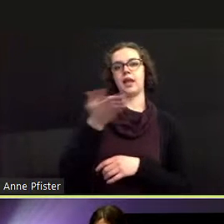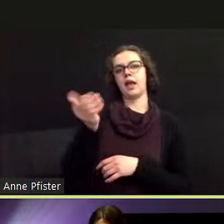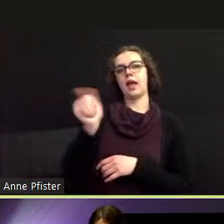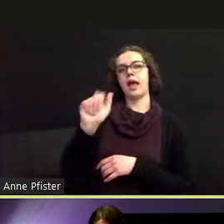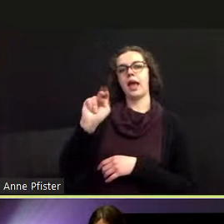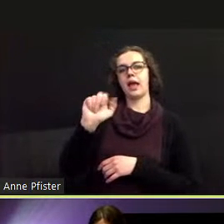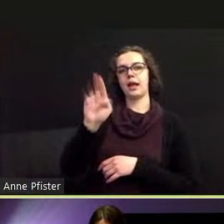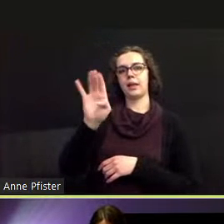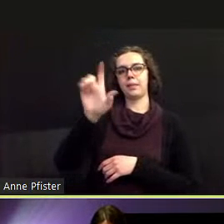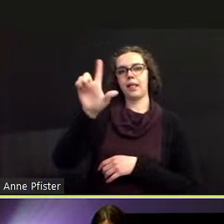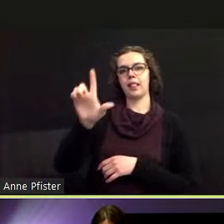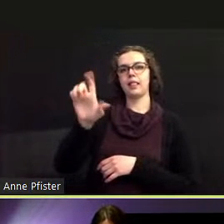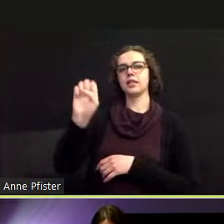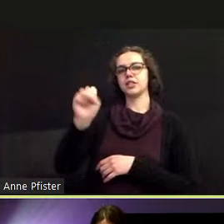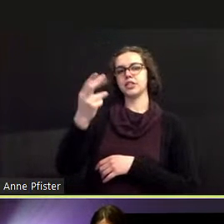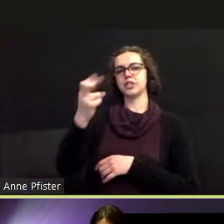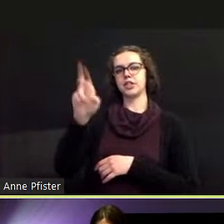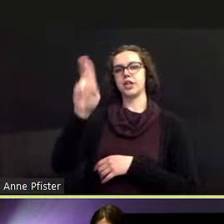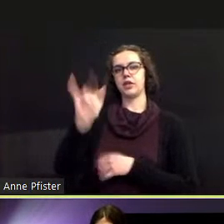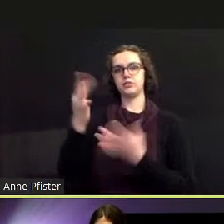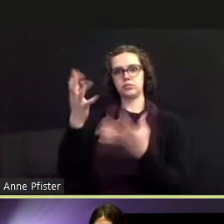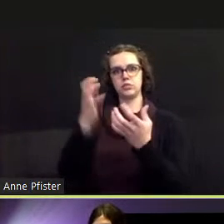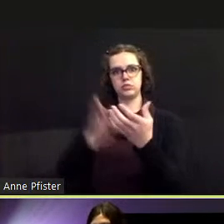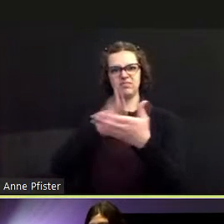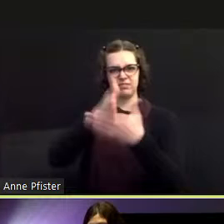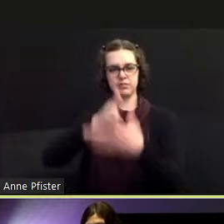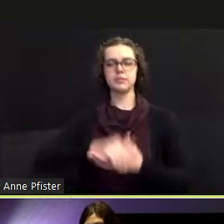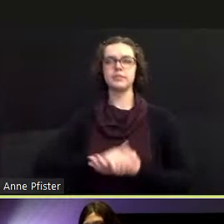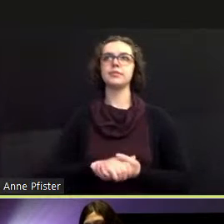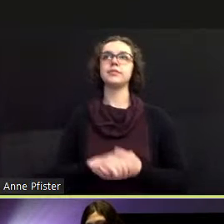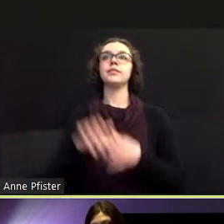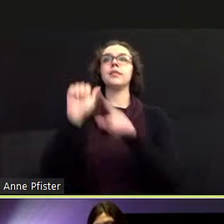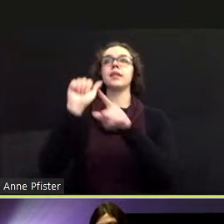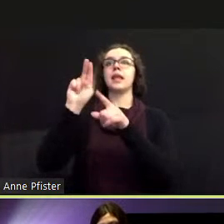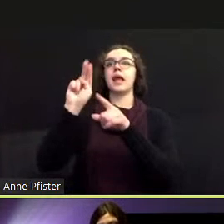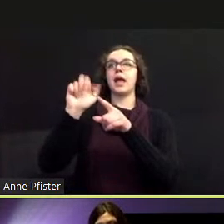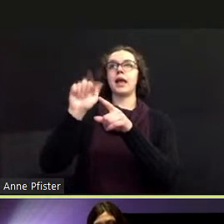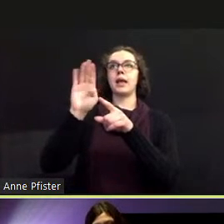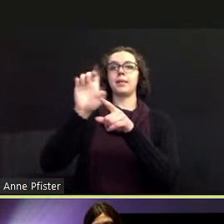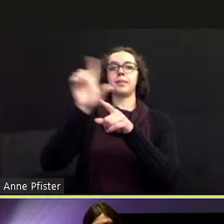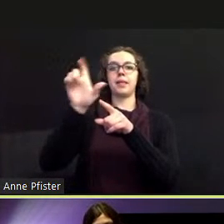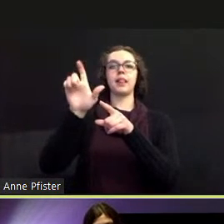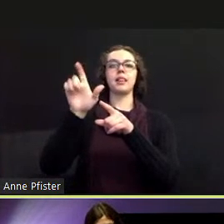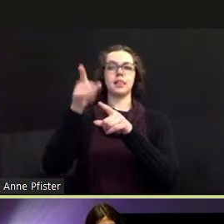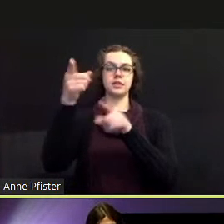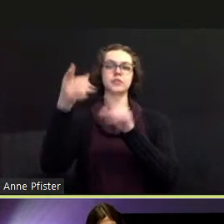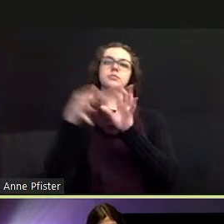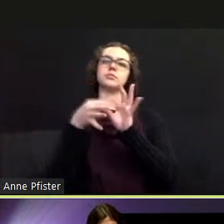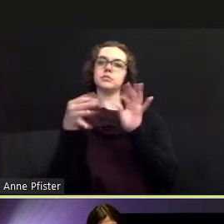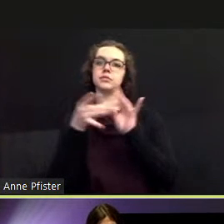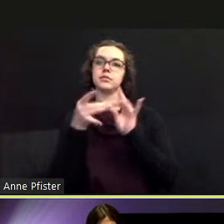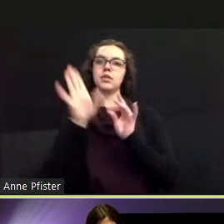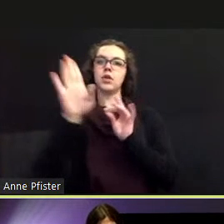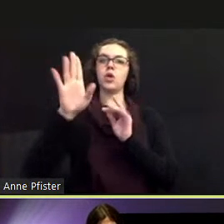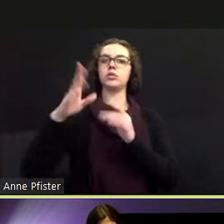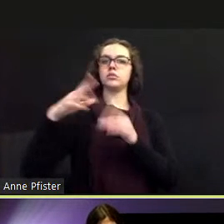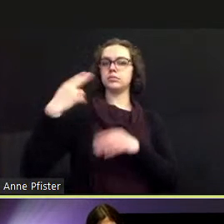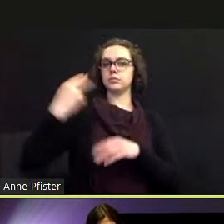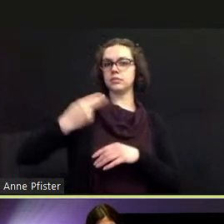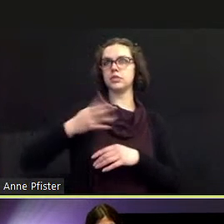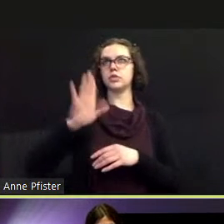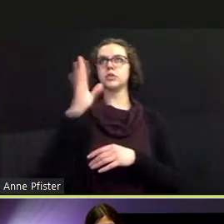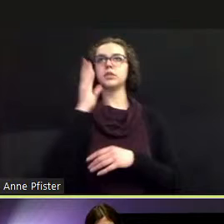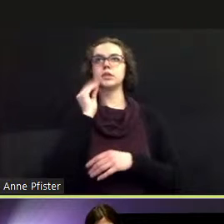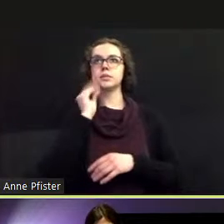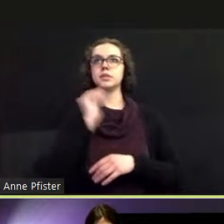seeks to interrupt. So Annabelle offers some background about herself in the following video, which I'll just briefly play. I was